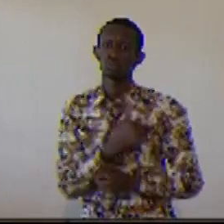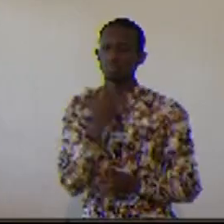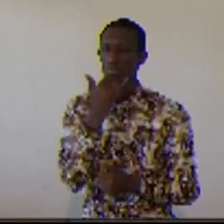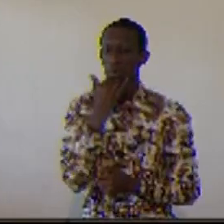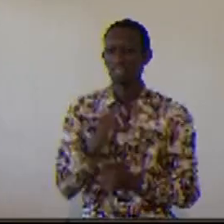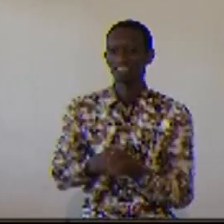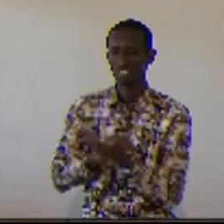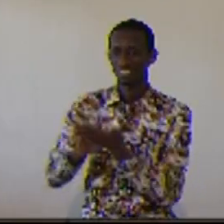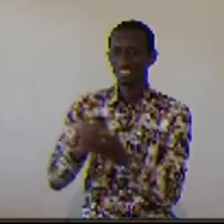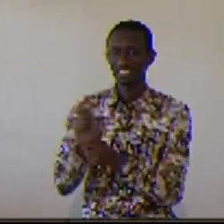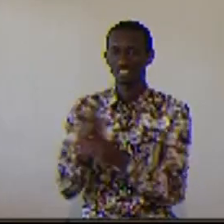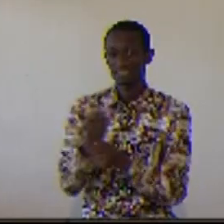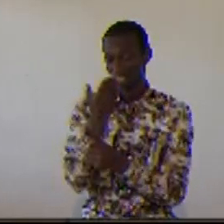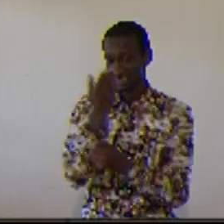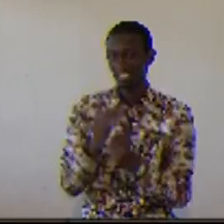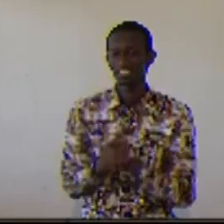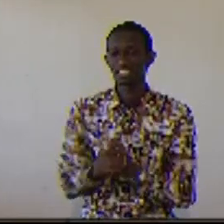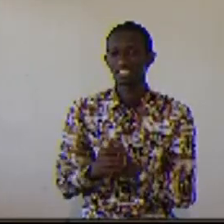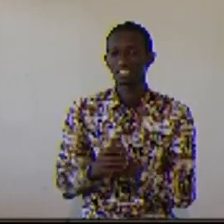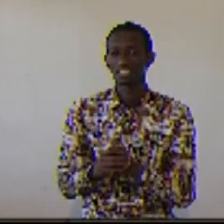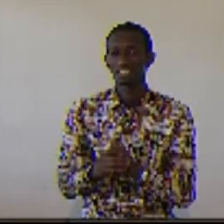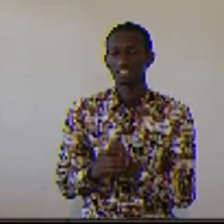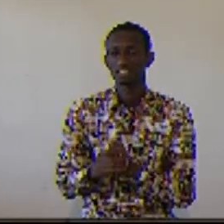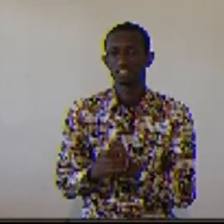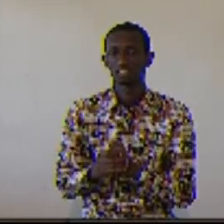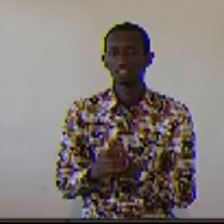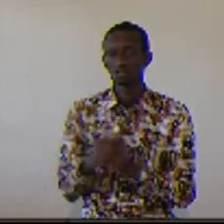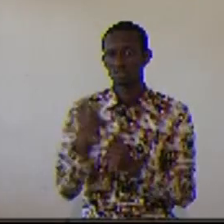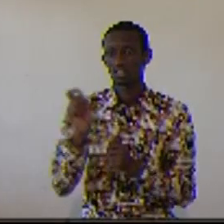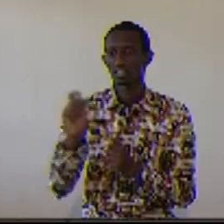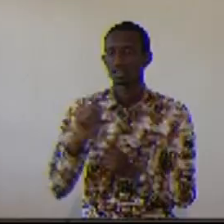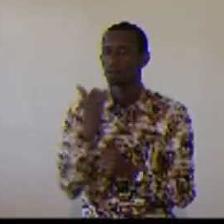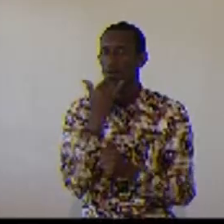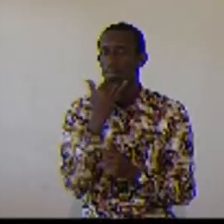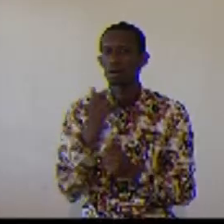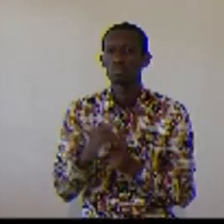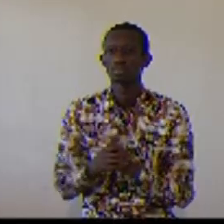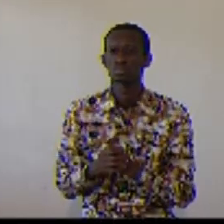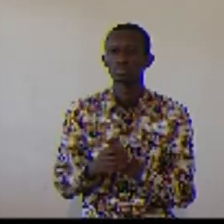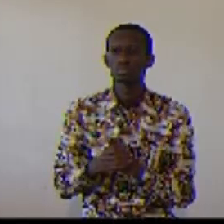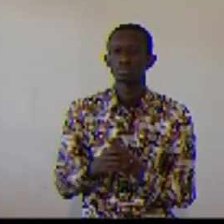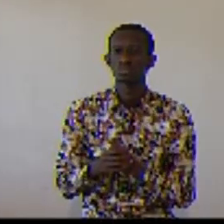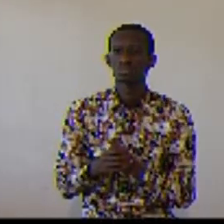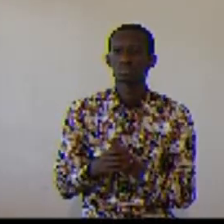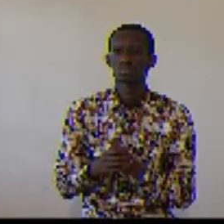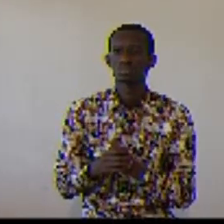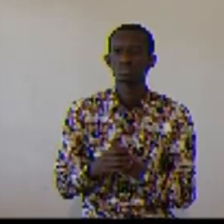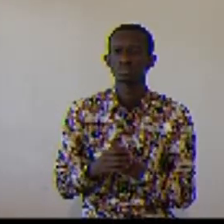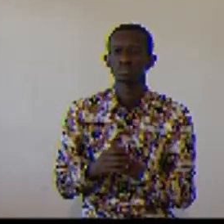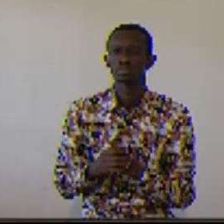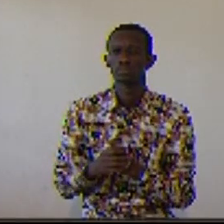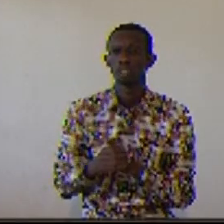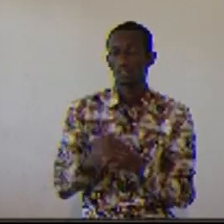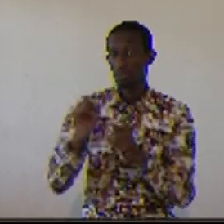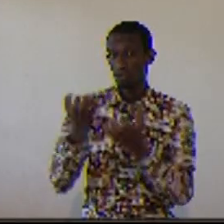error. Electron donating groups. So these are electron donating groups. So if you have electron